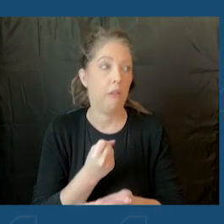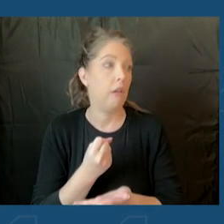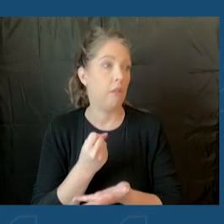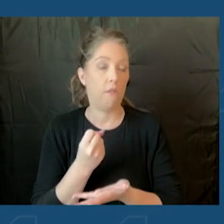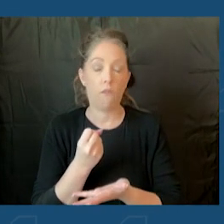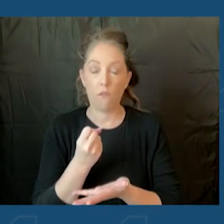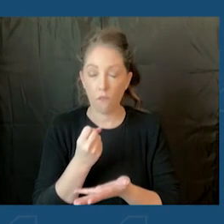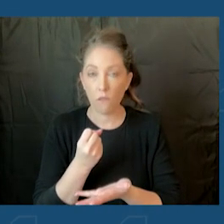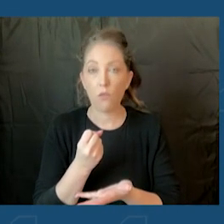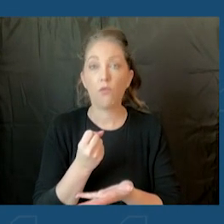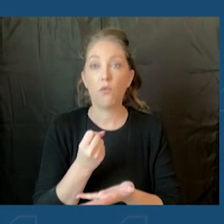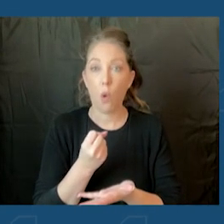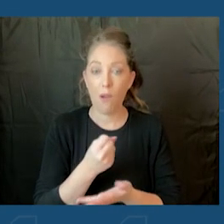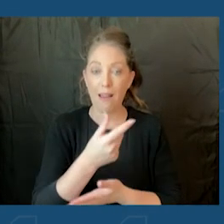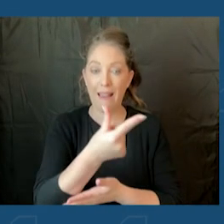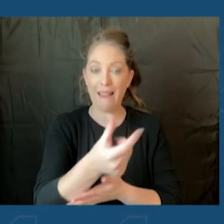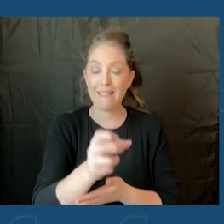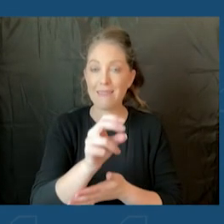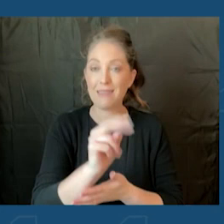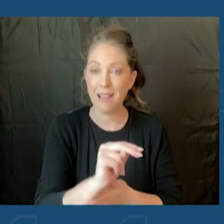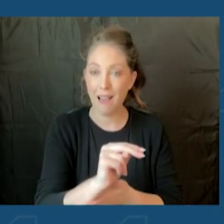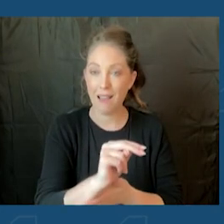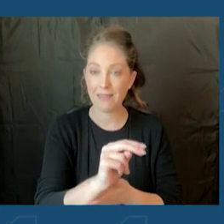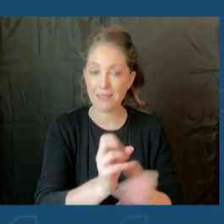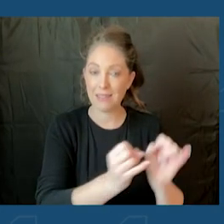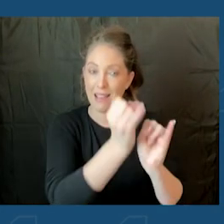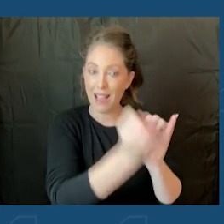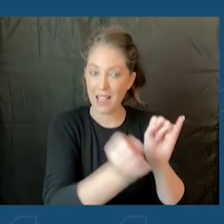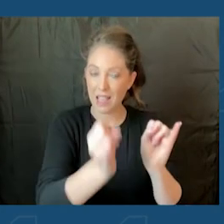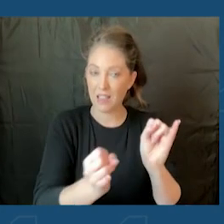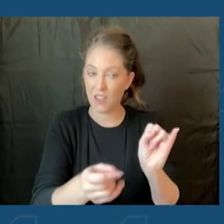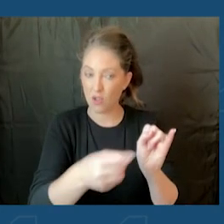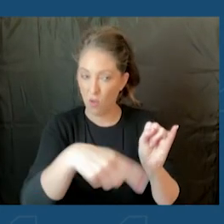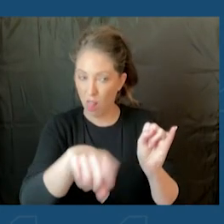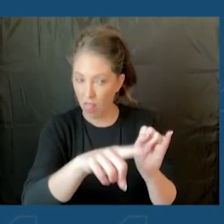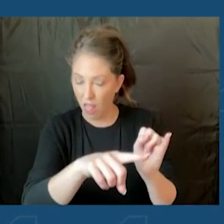to remove guns from those individuals that may